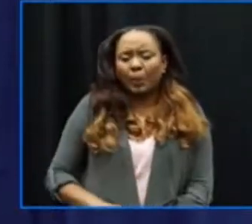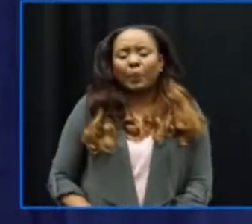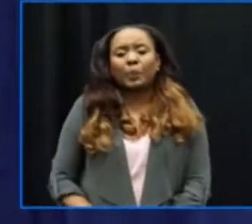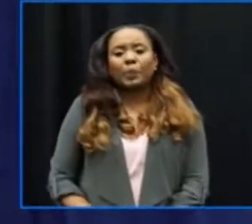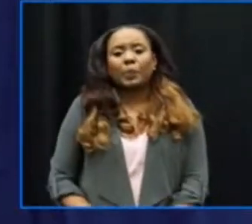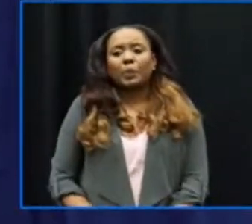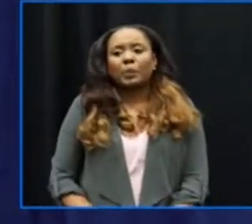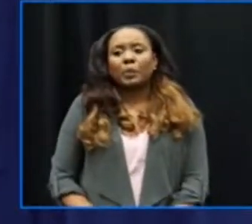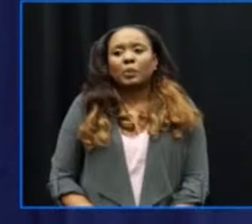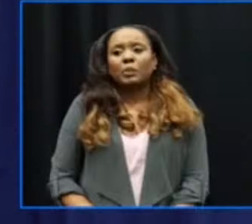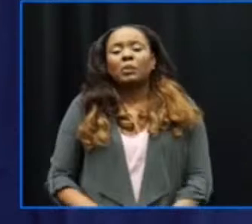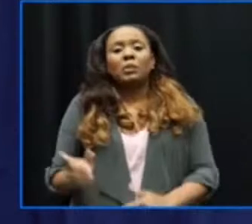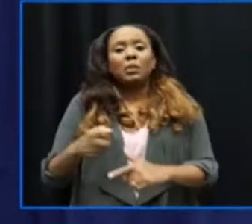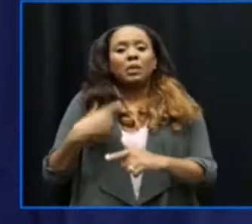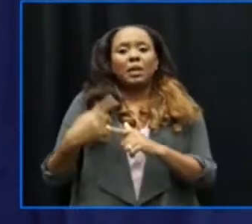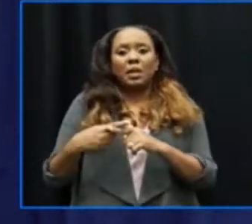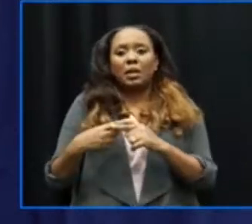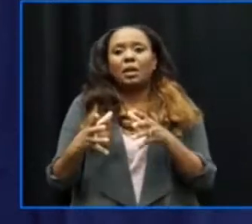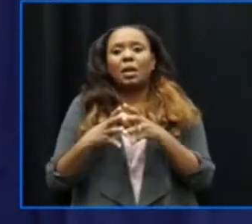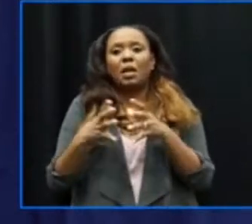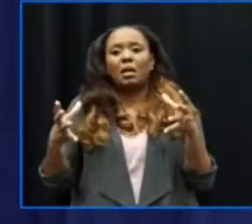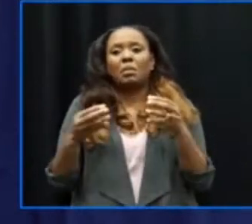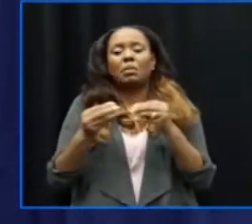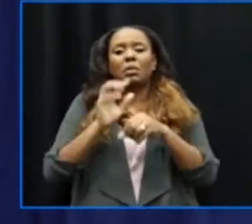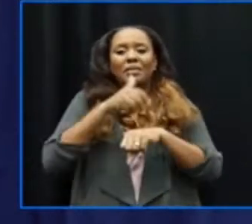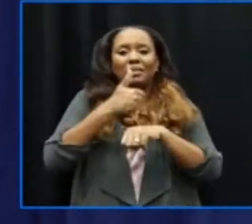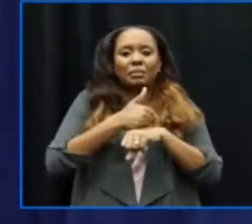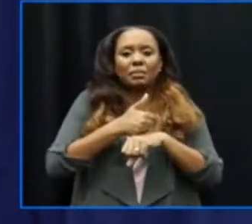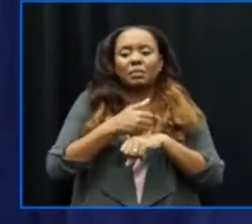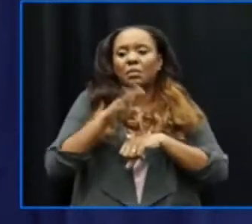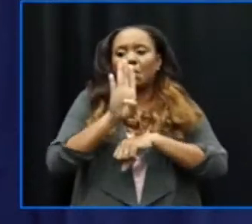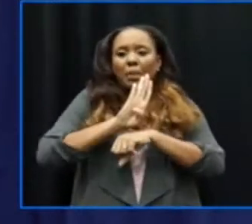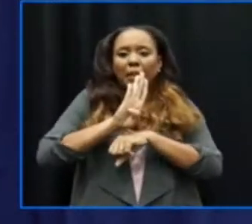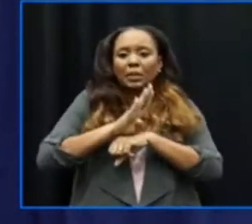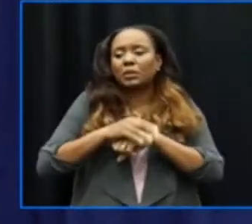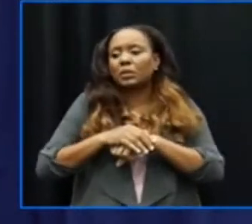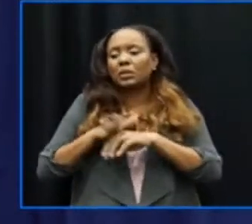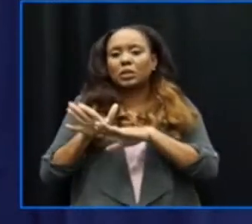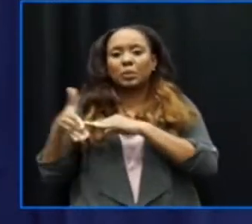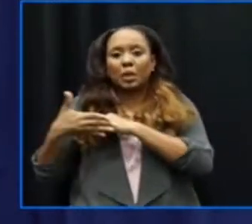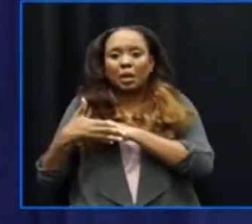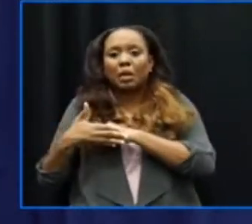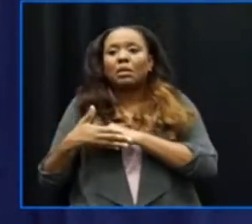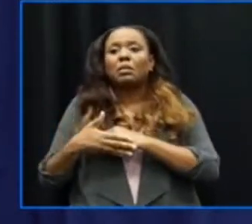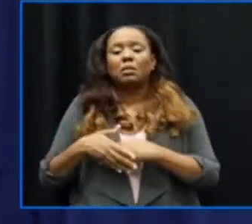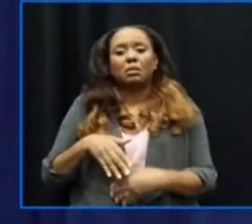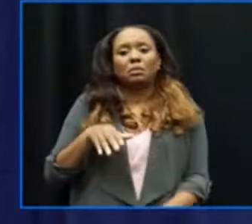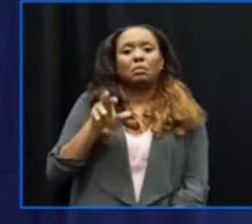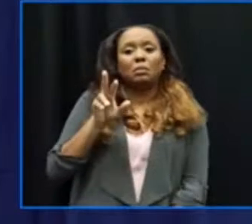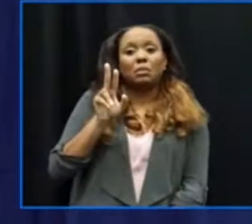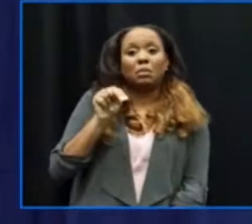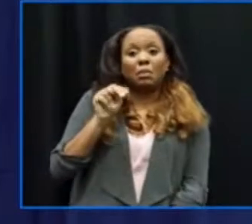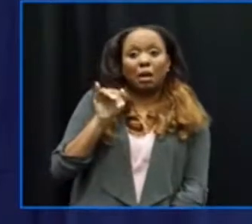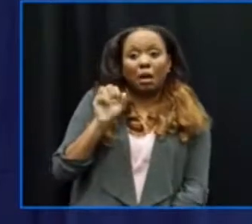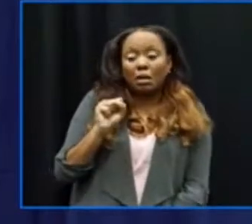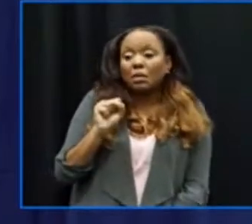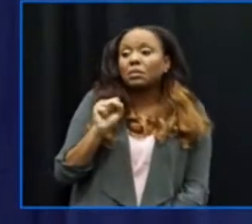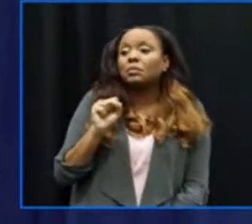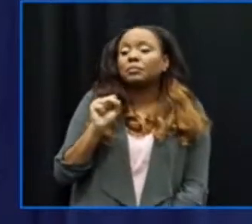Guyana, Jamaica, and then Barbados. And for the most part, the scheme looks very similar to how it looked 55 years